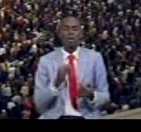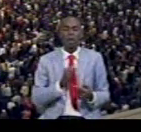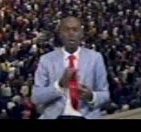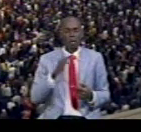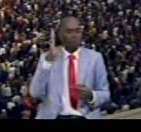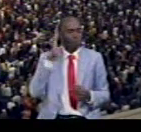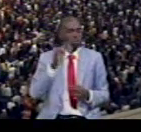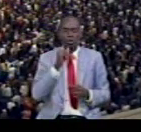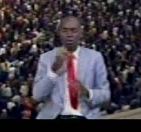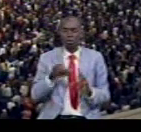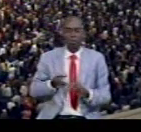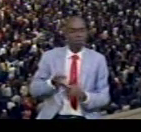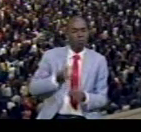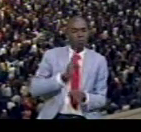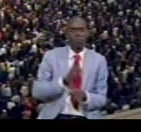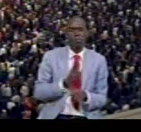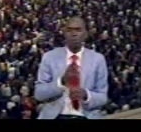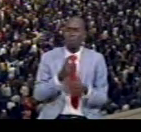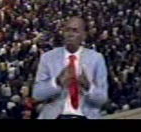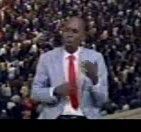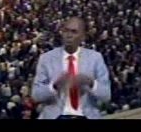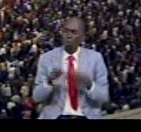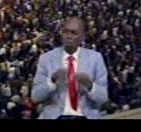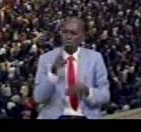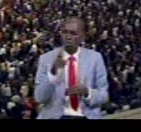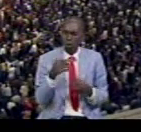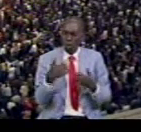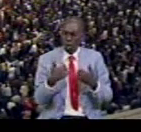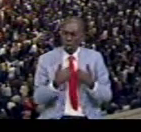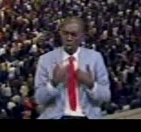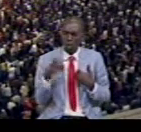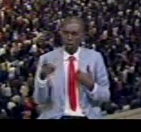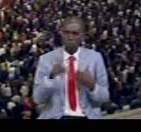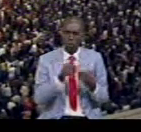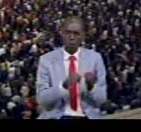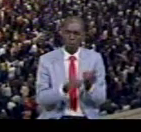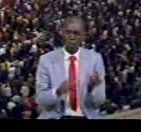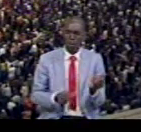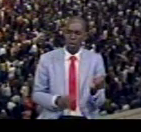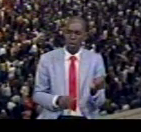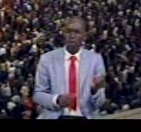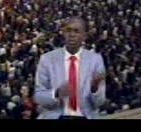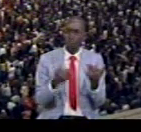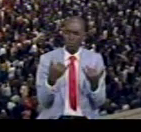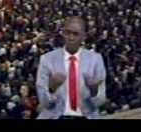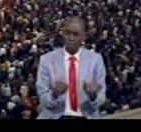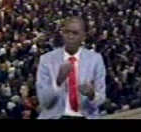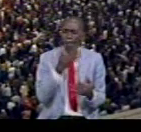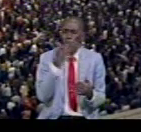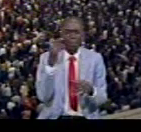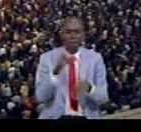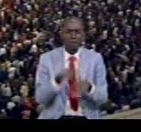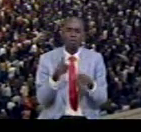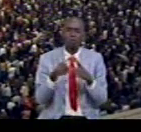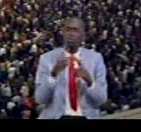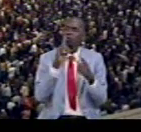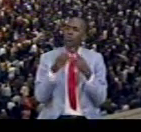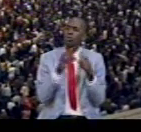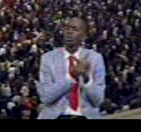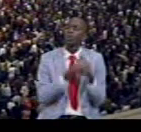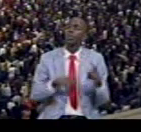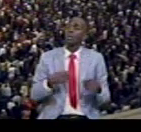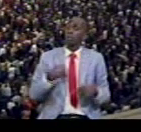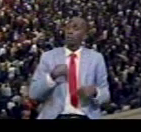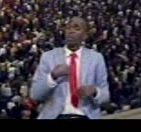sister, have you backslidden? This is the moment to say, Lord, I am coming back the way I am to you. I am not